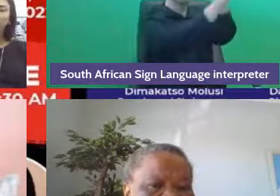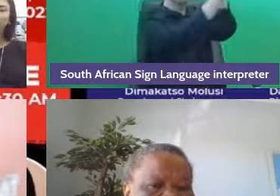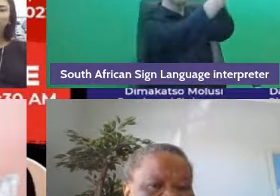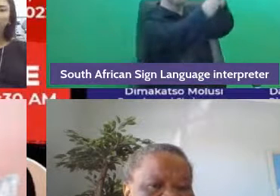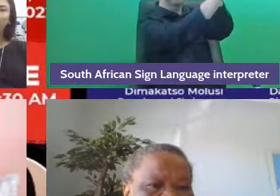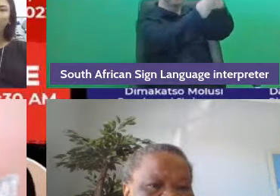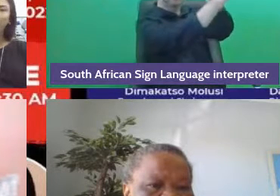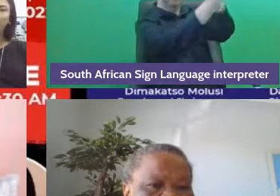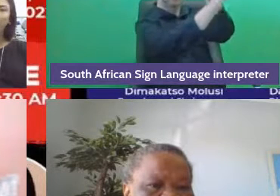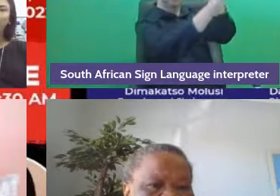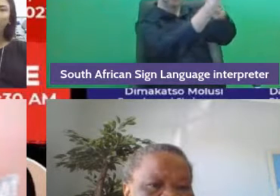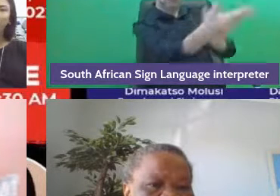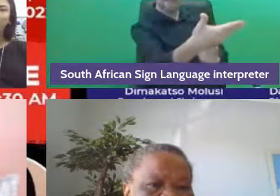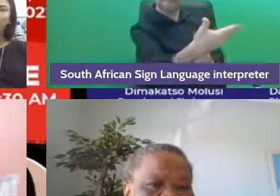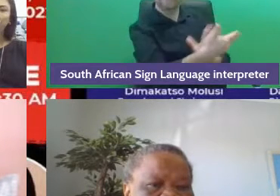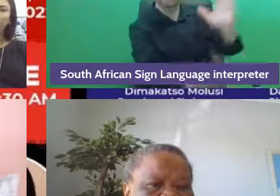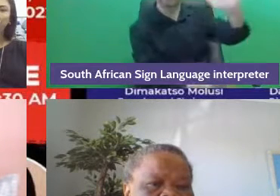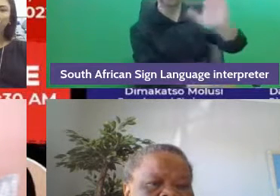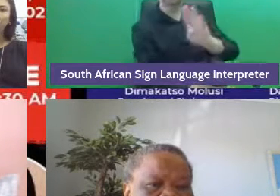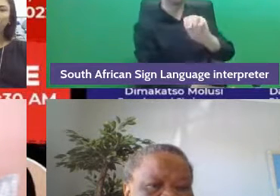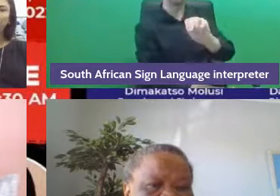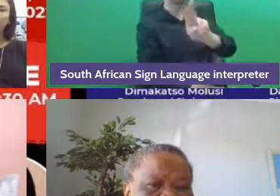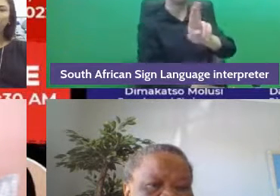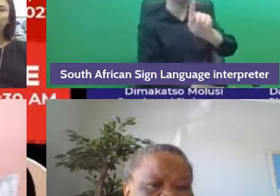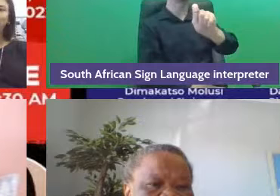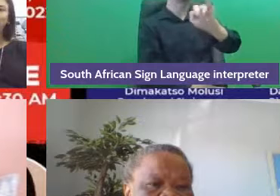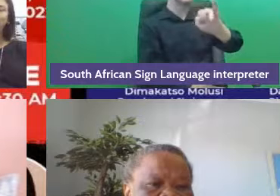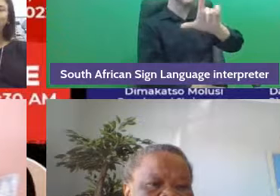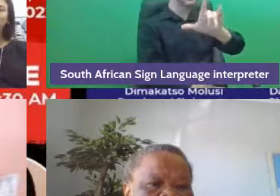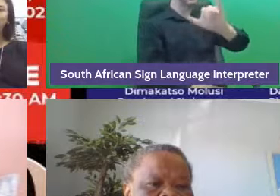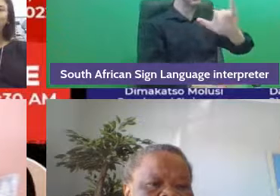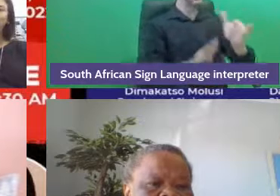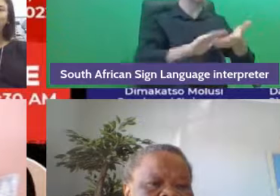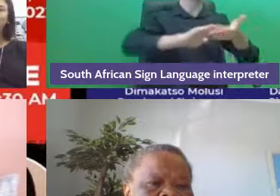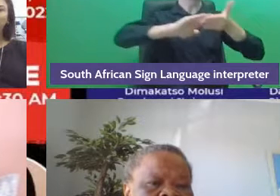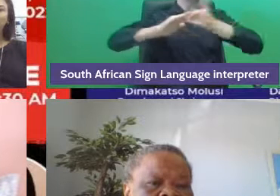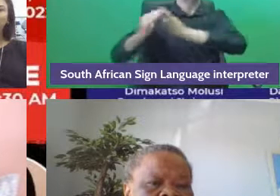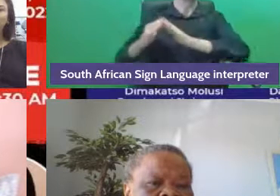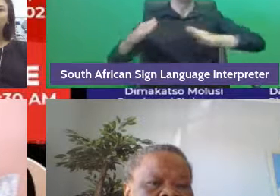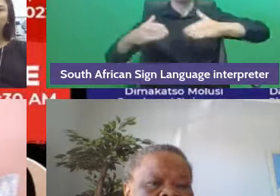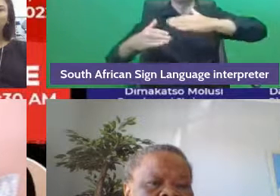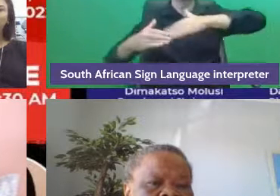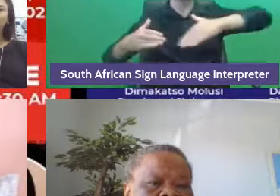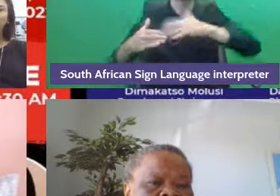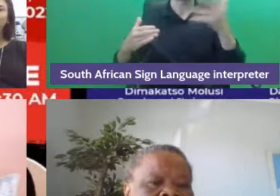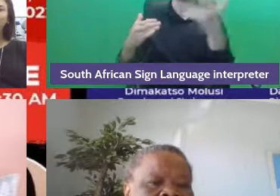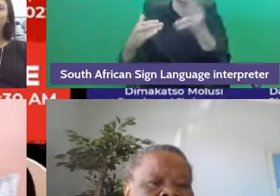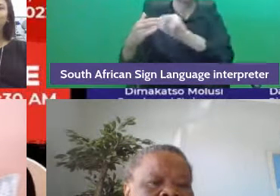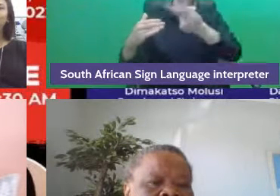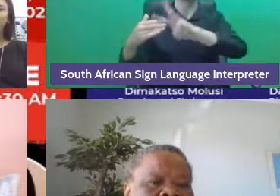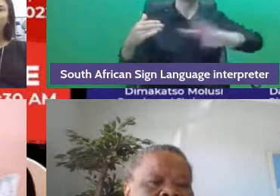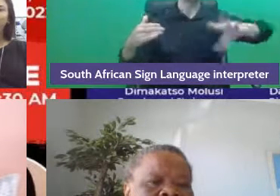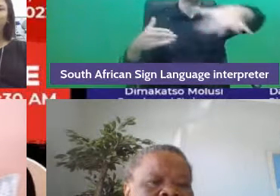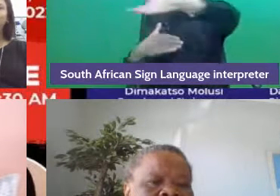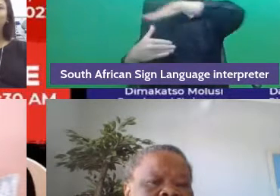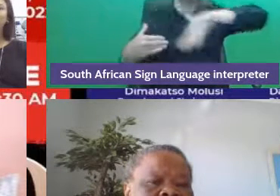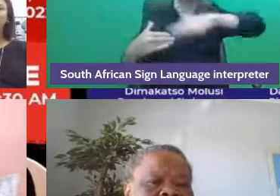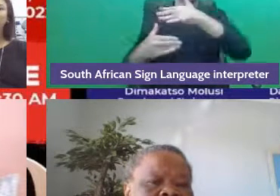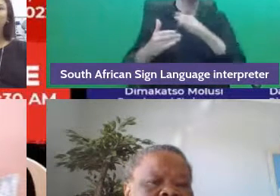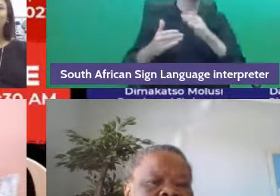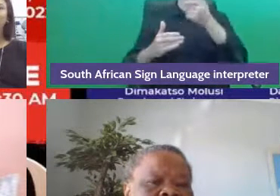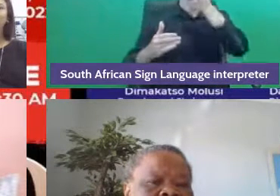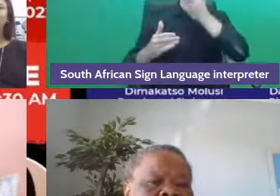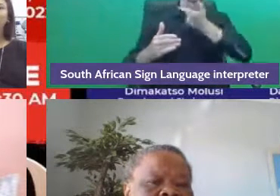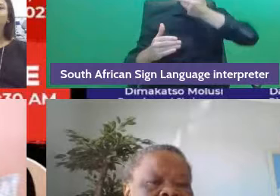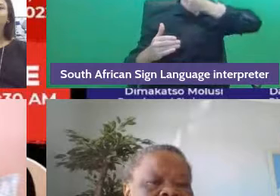the Mutibi village, which is and surrounding areas, which is in the Northwest province. And they are